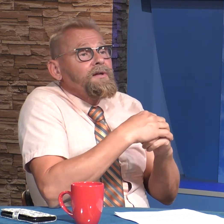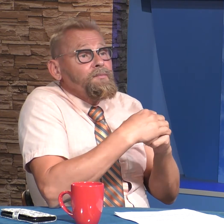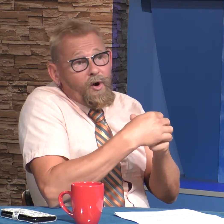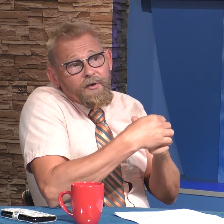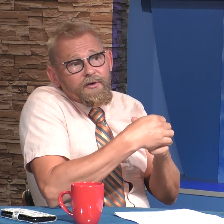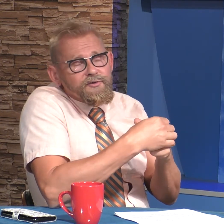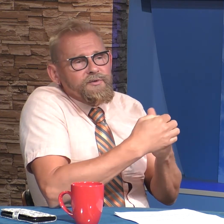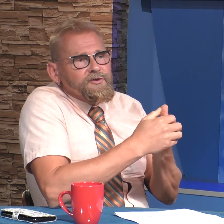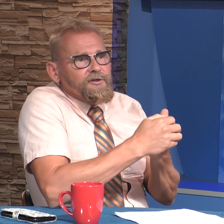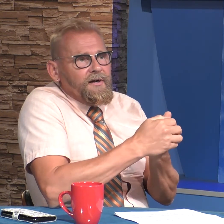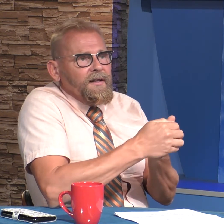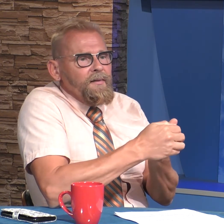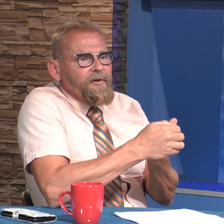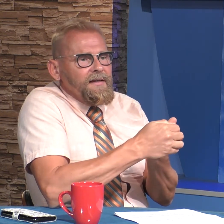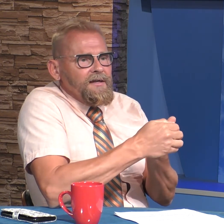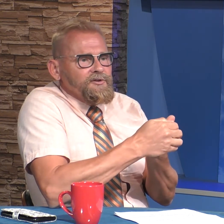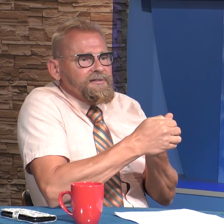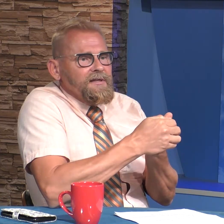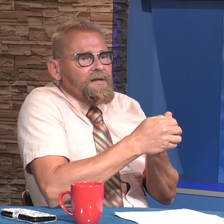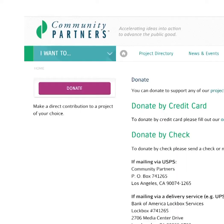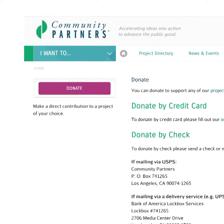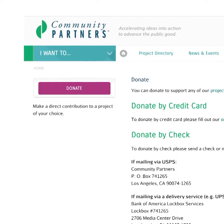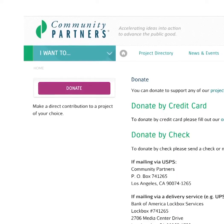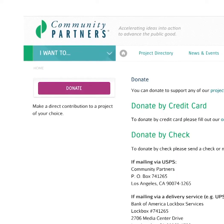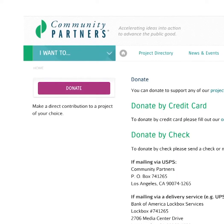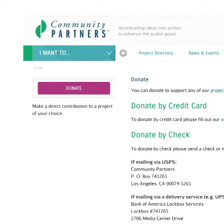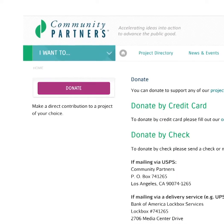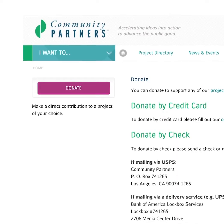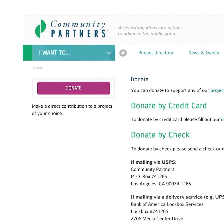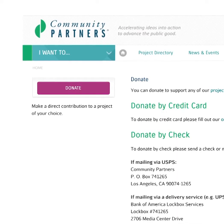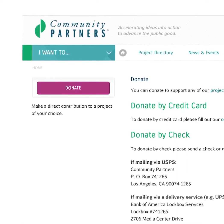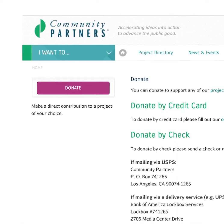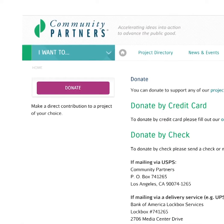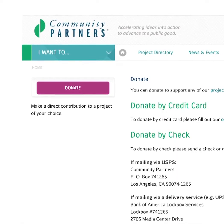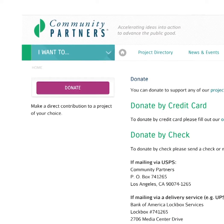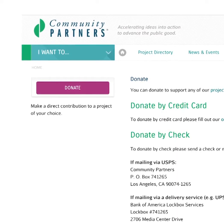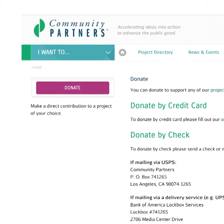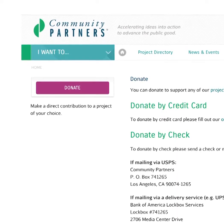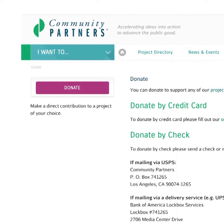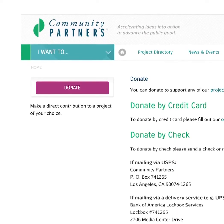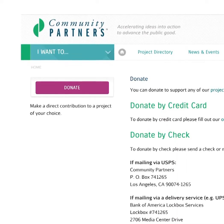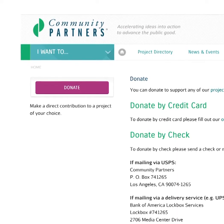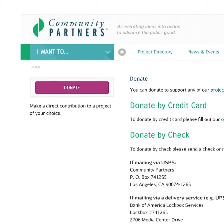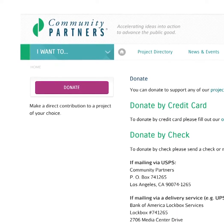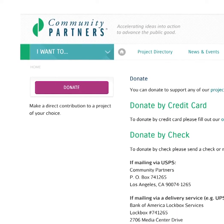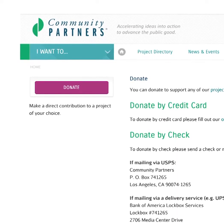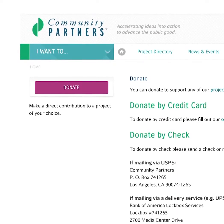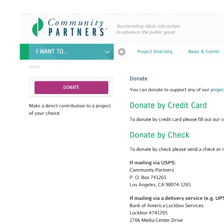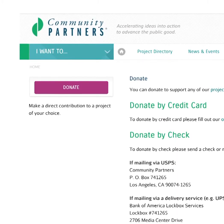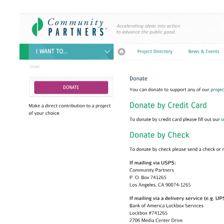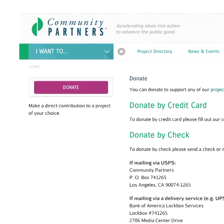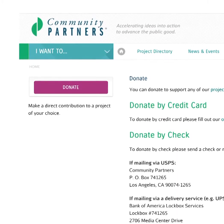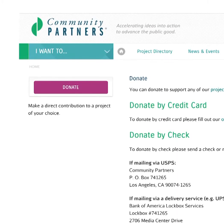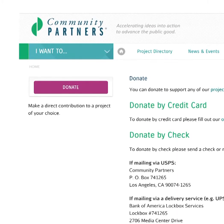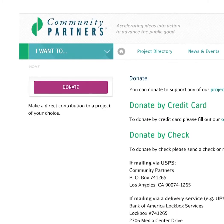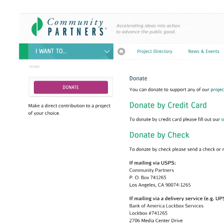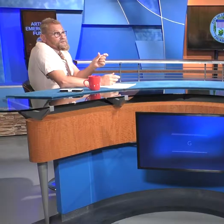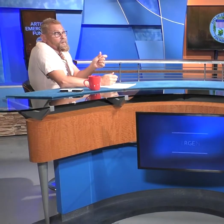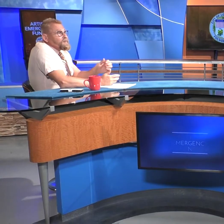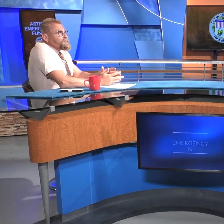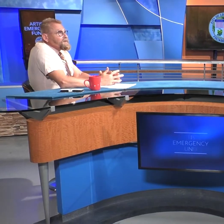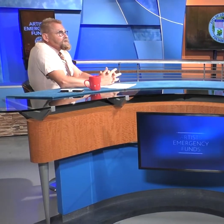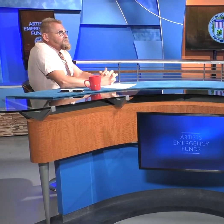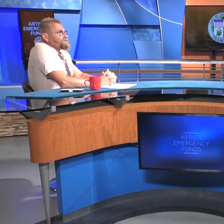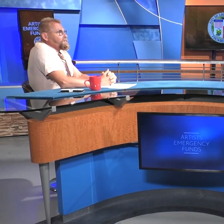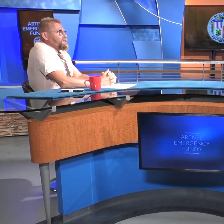community partners which is our collaborating agency put out a call um to the community to donate and we've received very